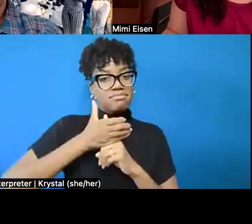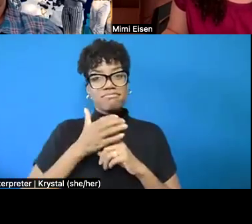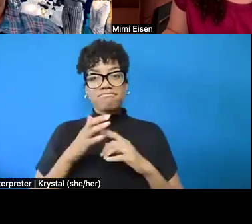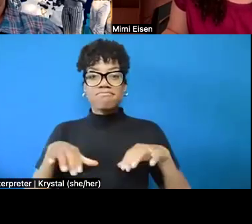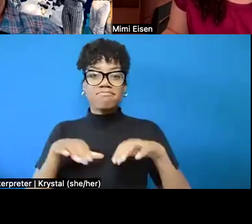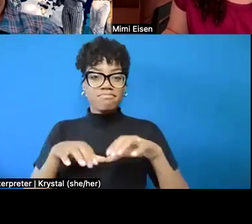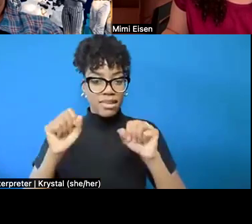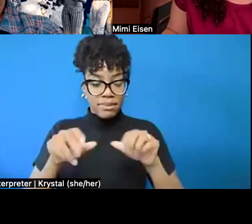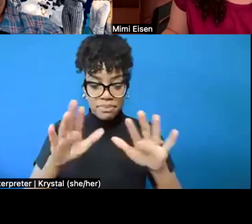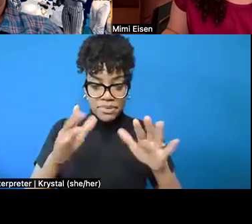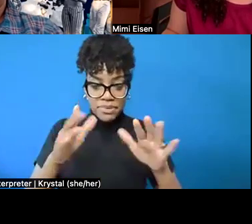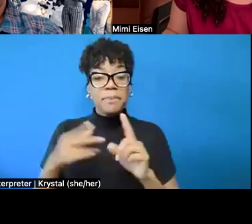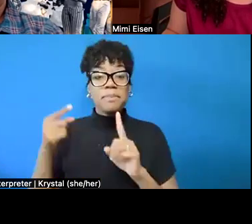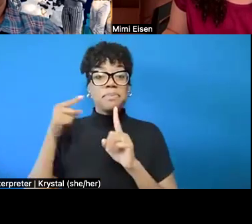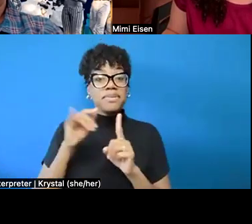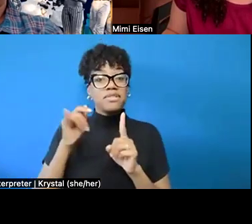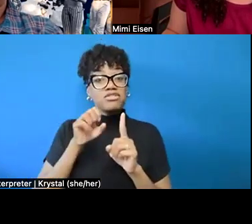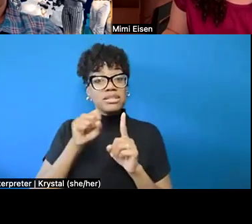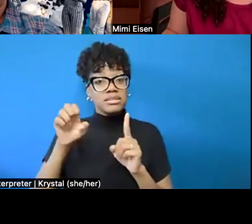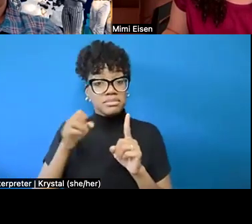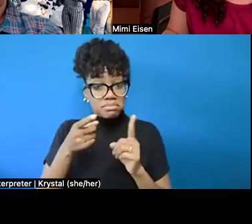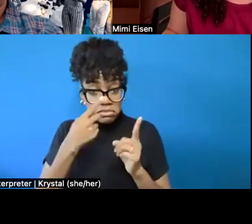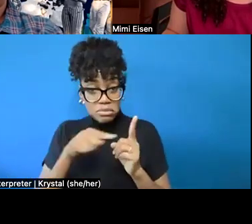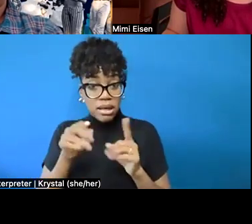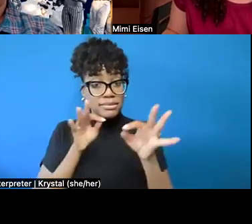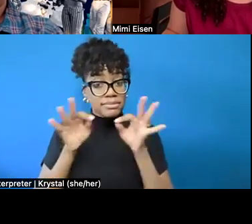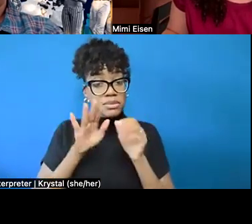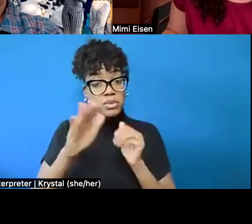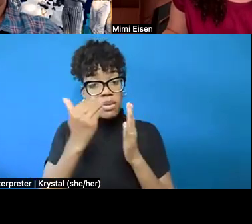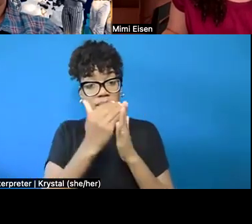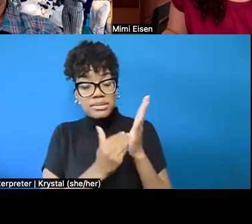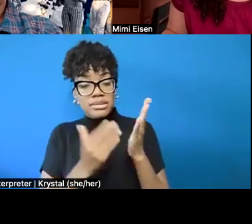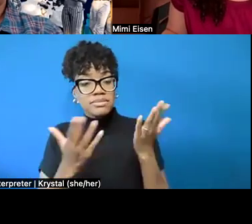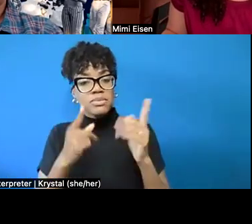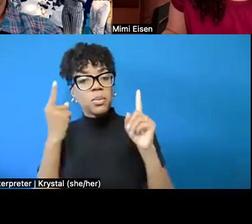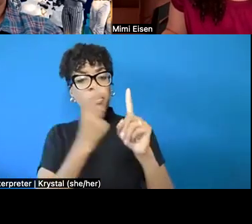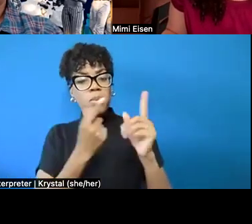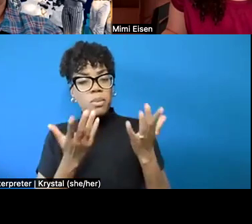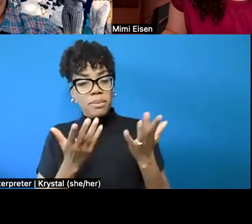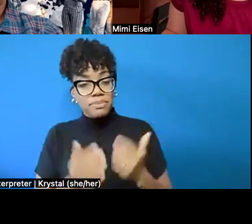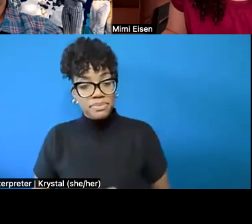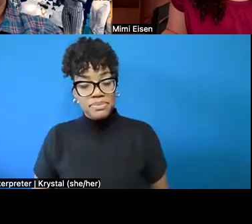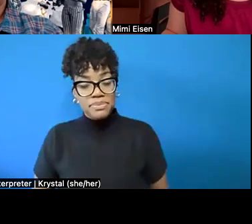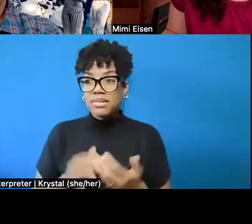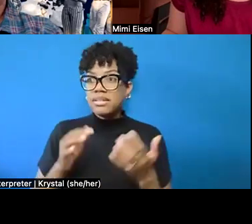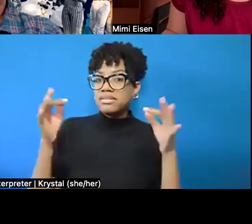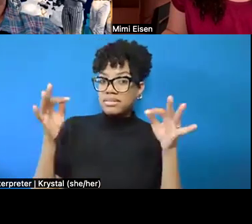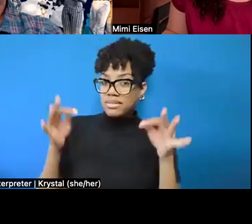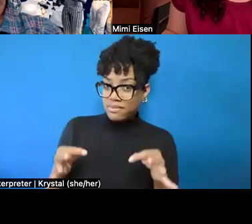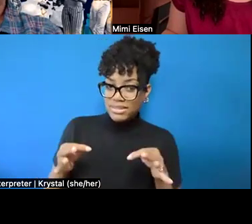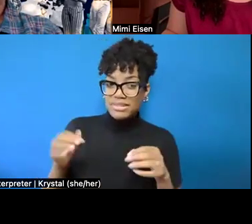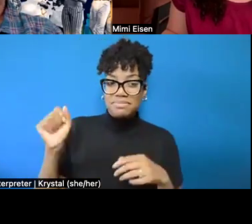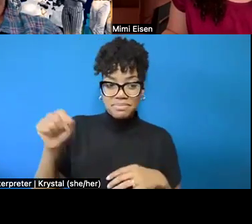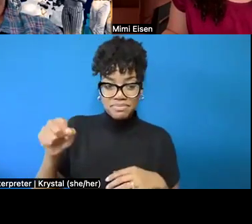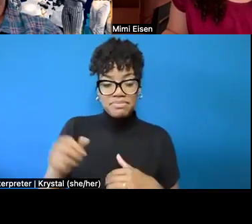about that and what you hope teachers and students take away from it? Absolutely. Yeah, I